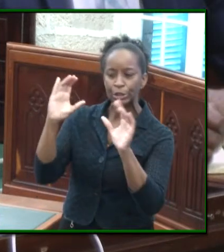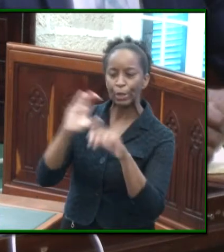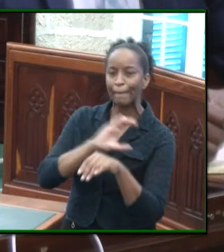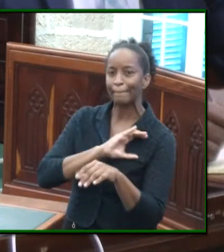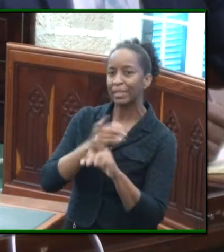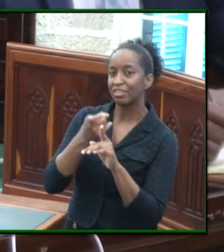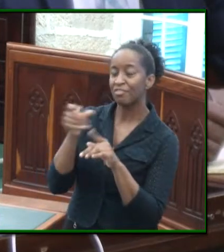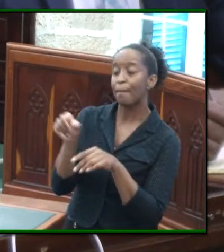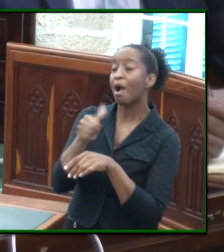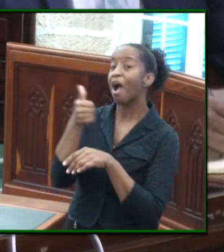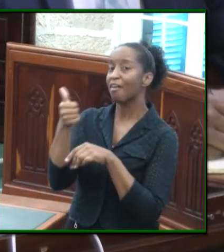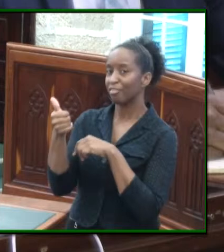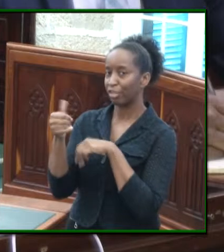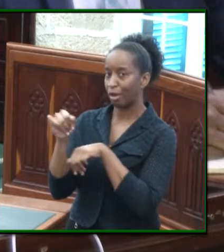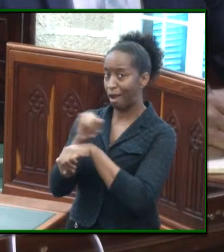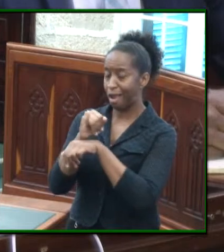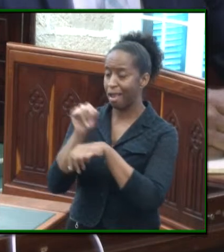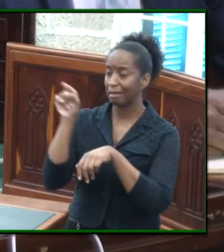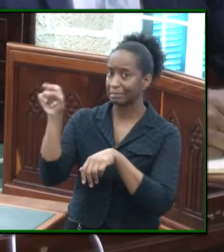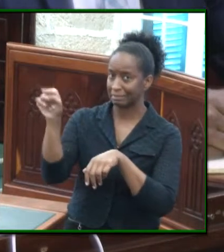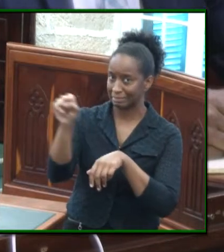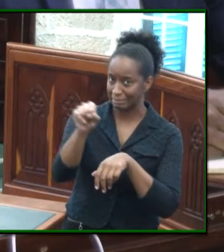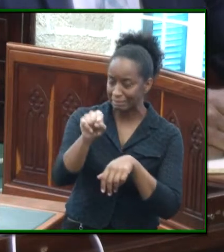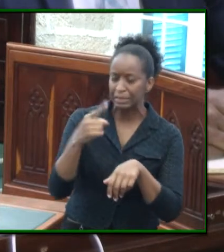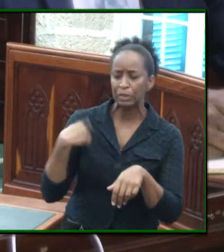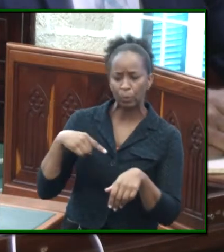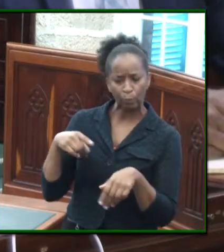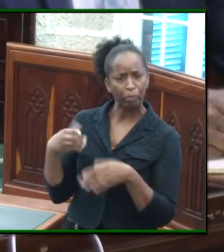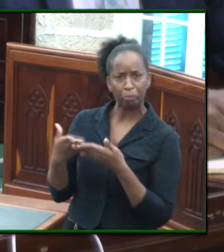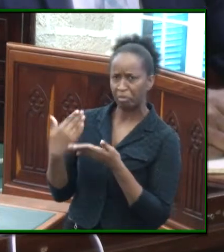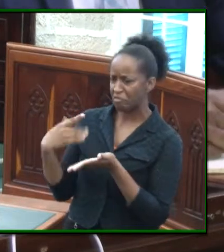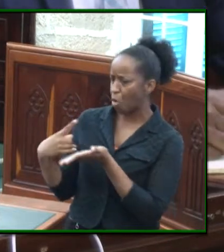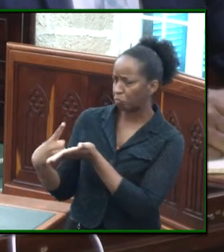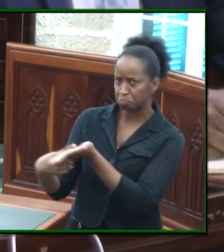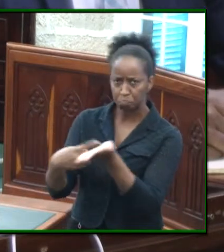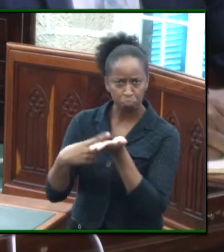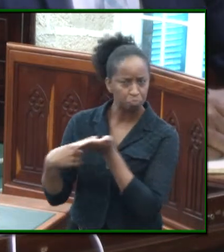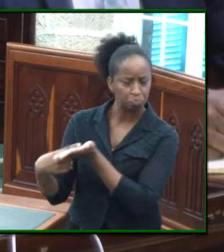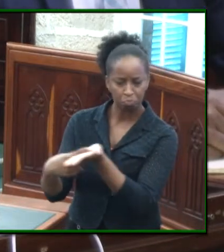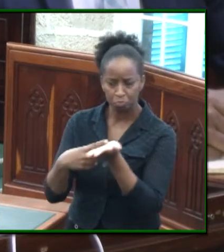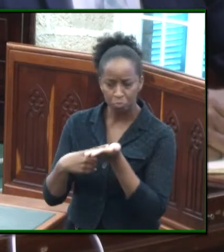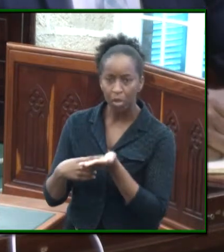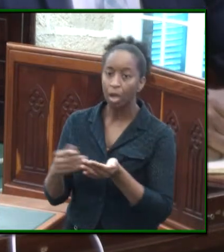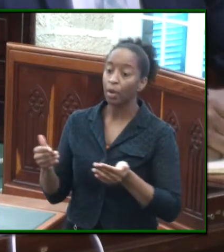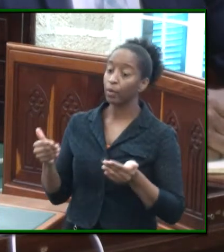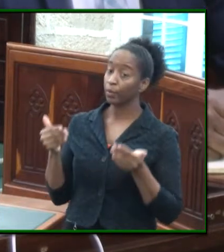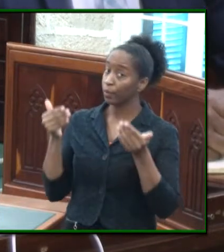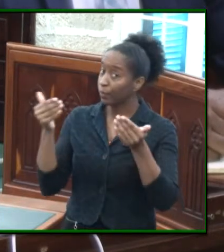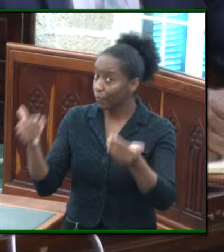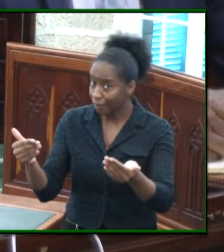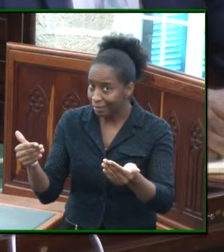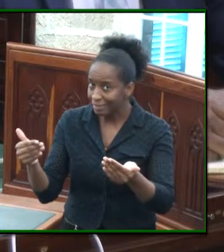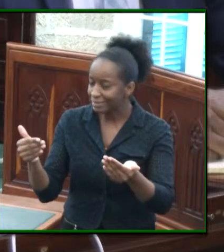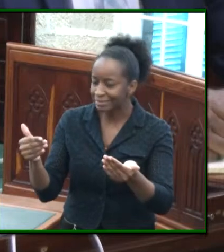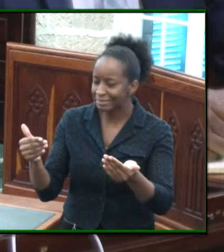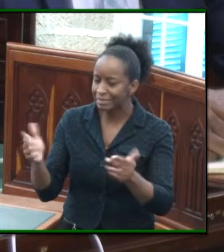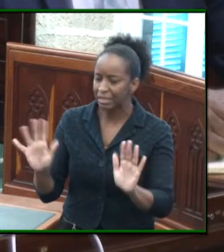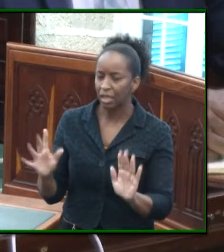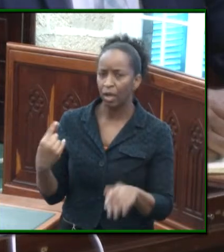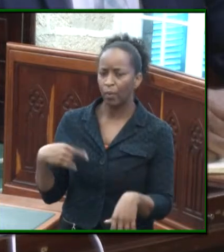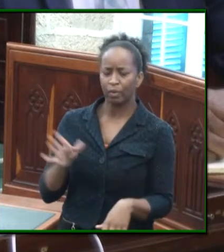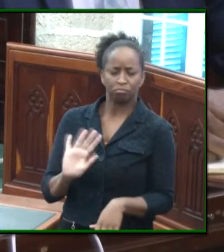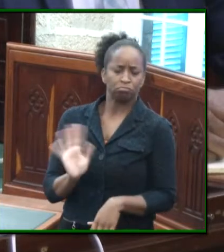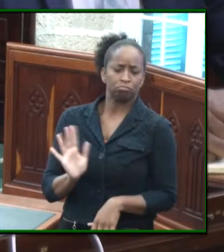you that this administration is certainly not against in any way bringing in police officers from overseas. Certainly